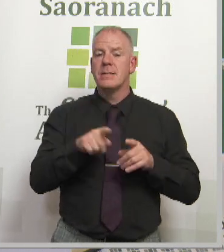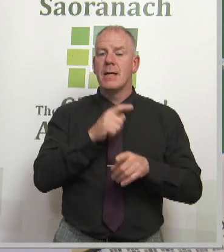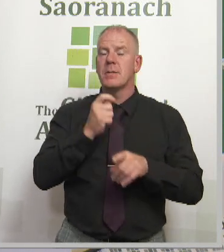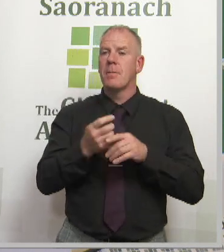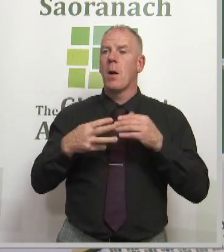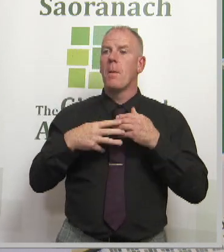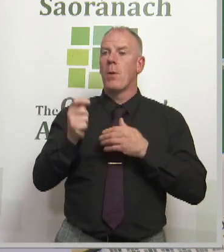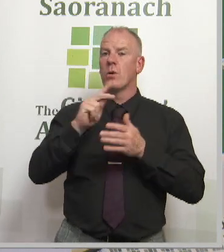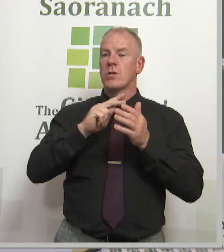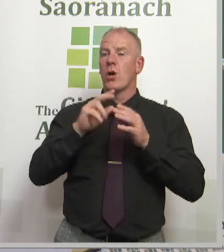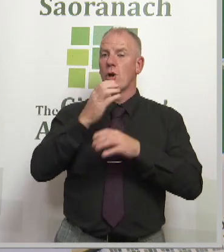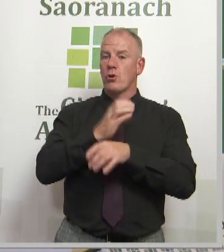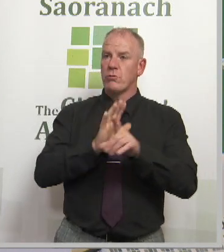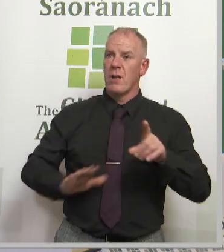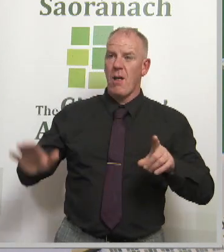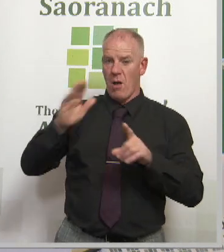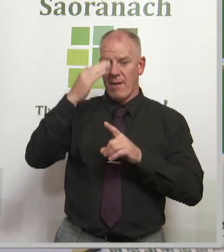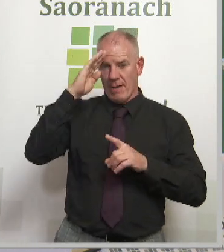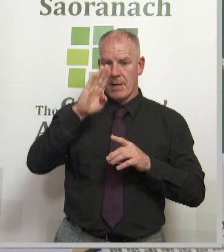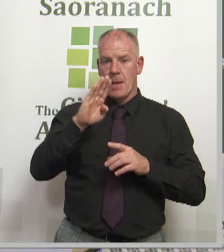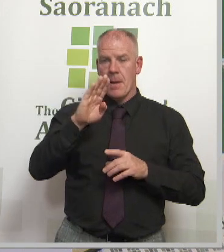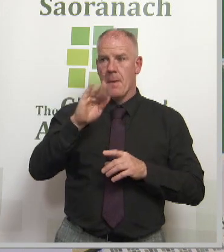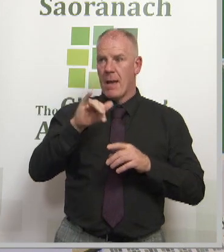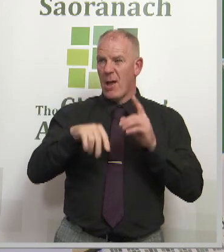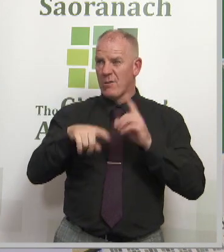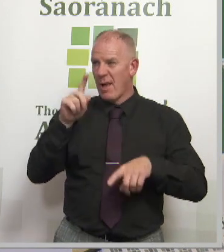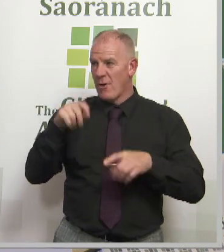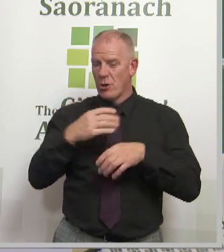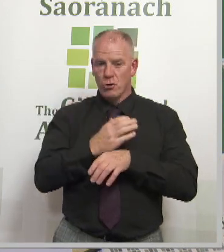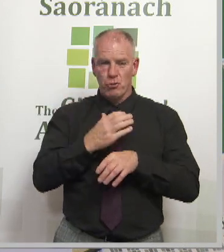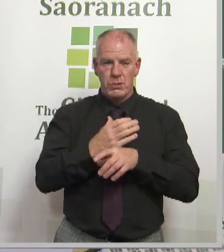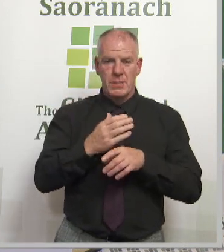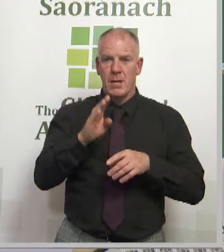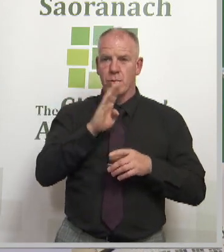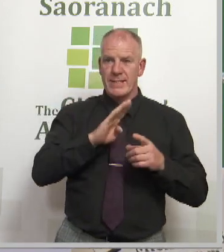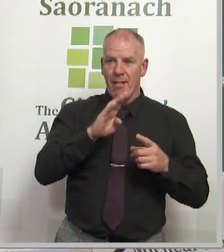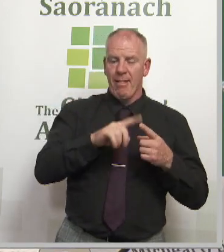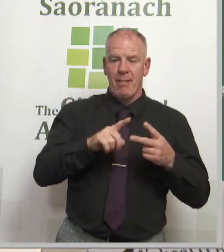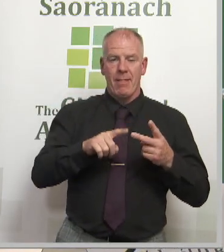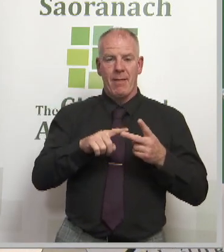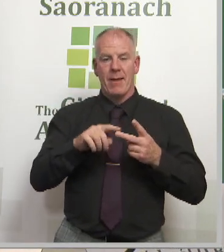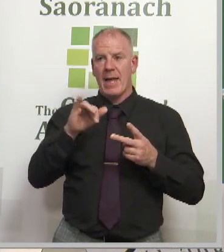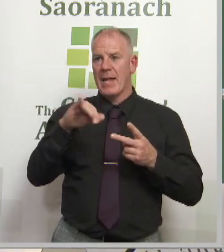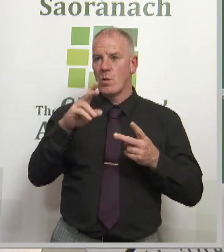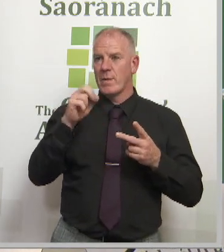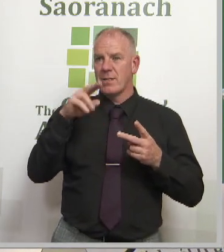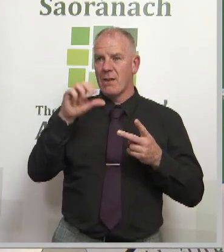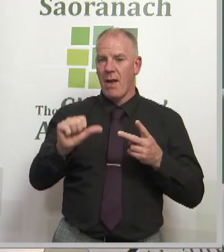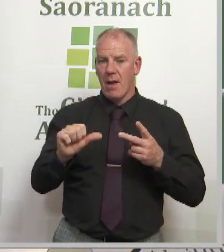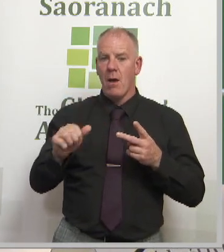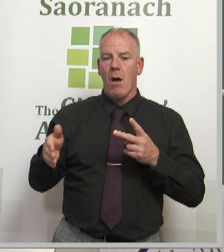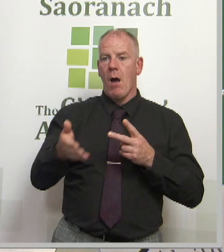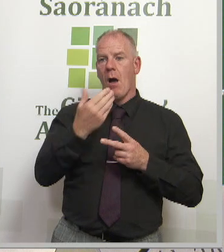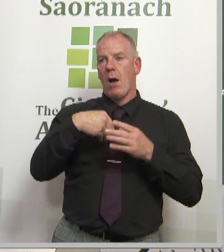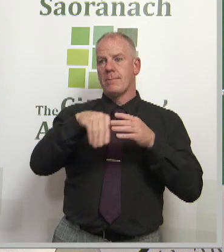most countries on the planet, biodiverse countries, Brazil, Indonesia, all those, they are